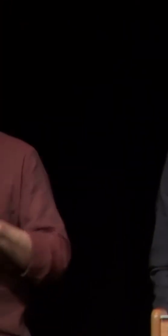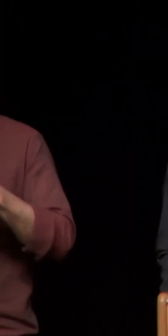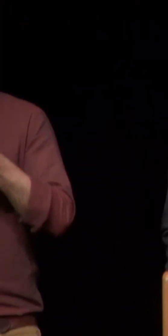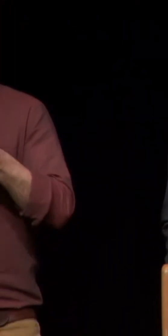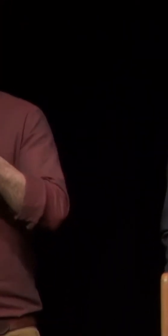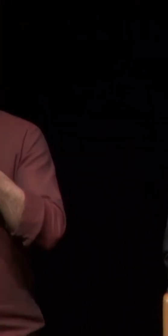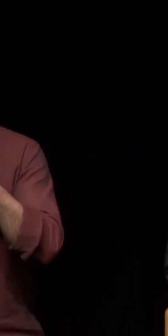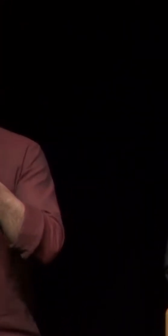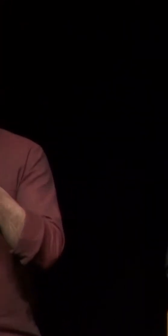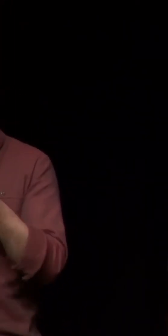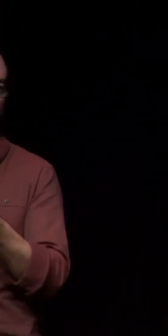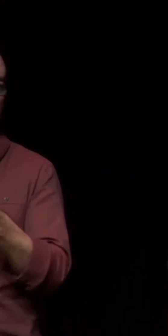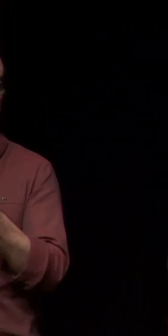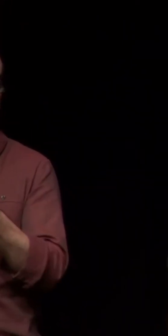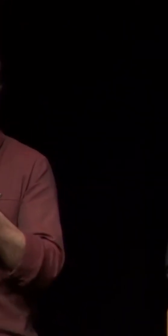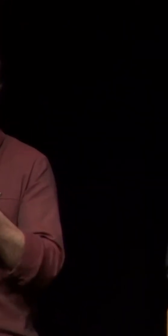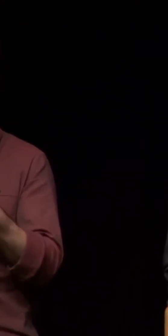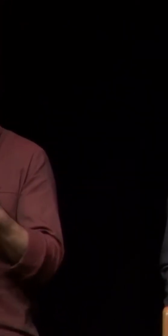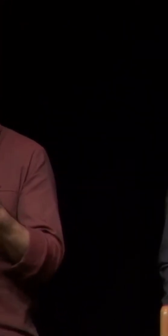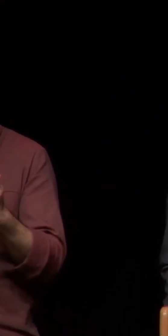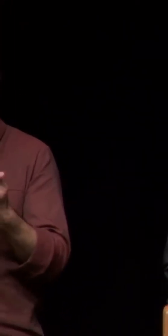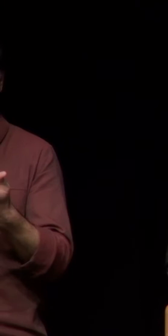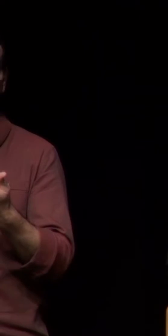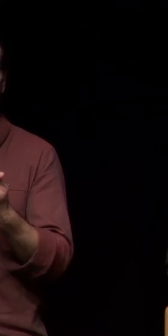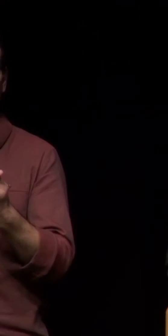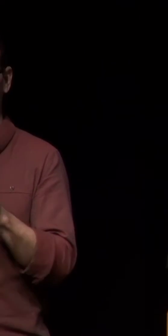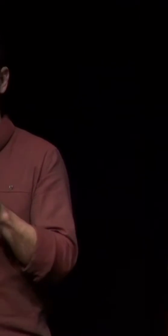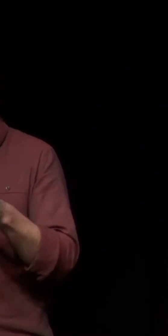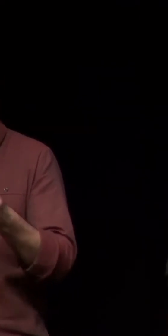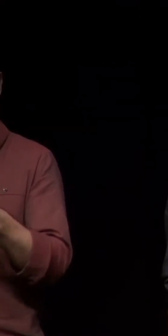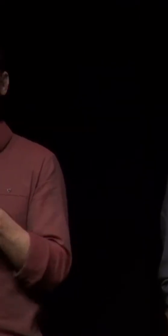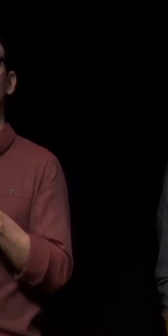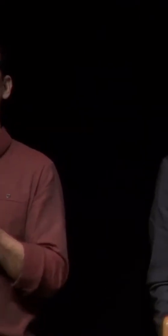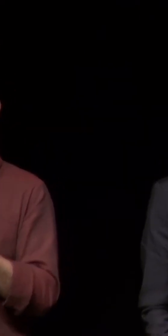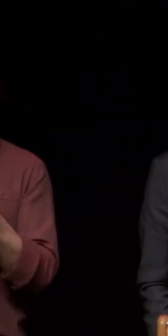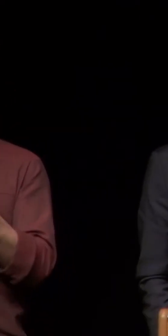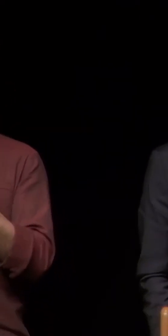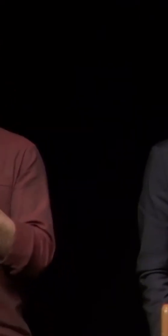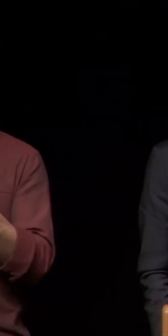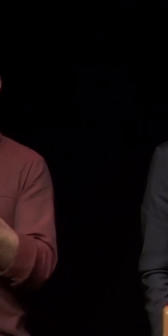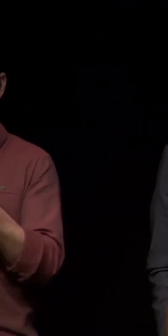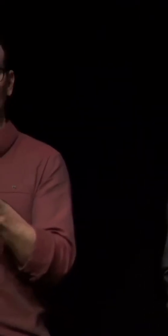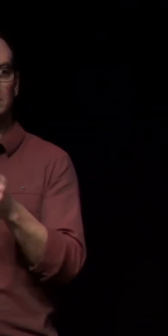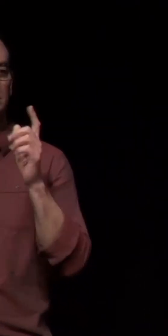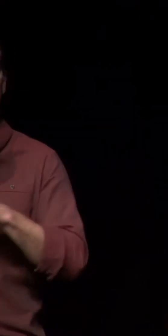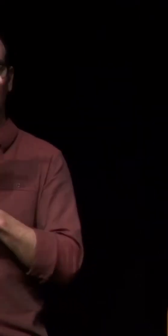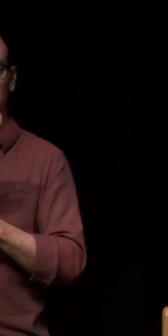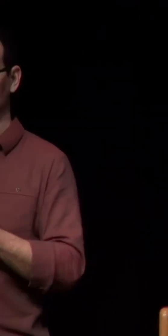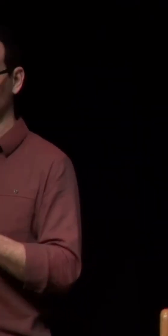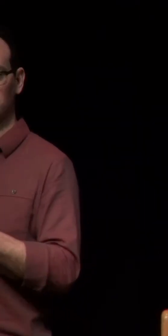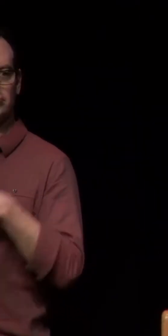only slipped, but we had governments deliberately cutting back into the achievements, dismantling